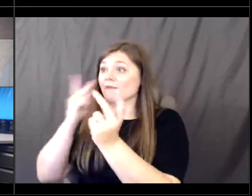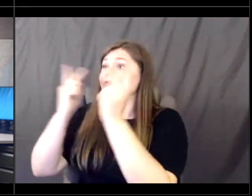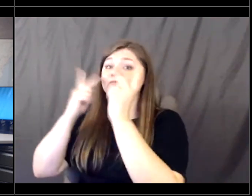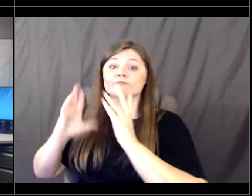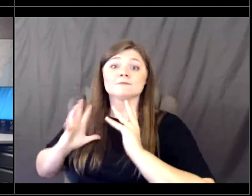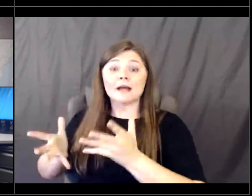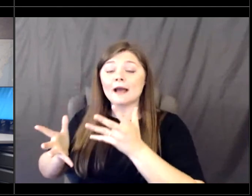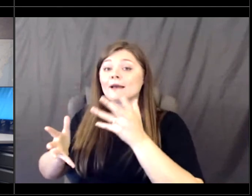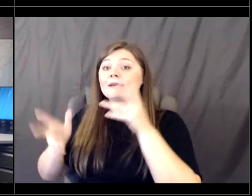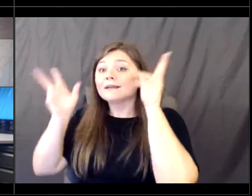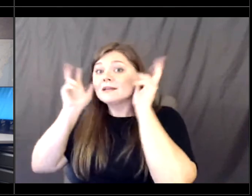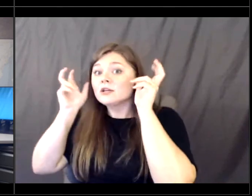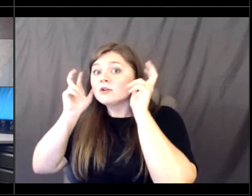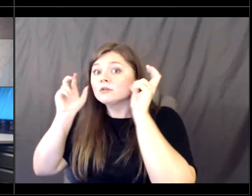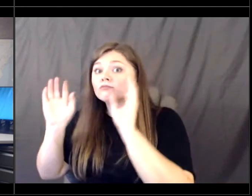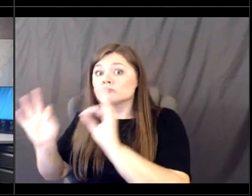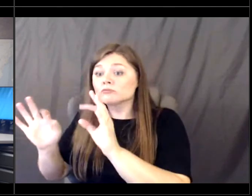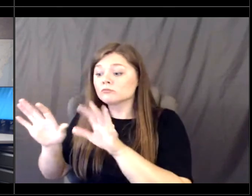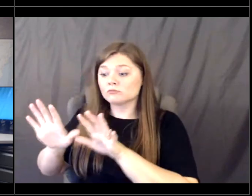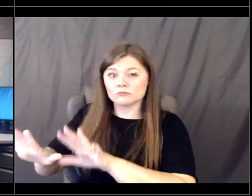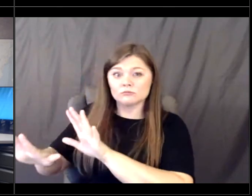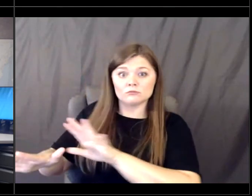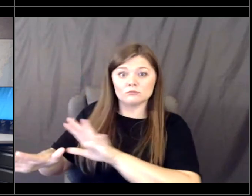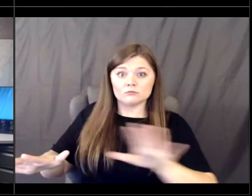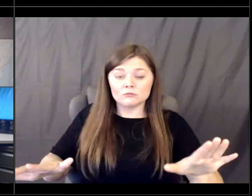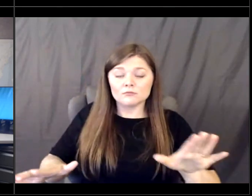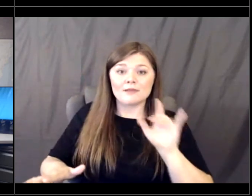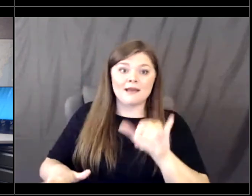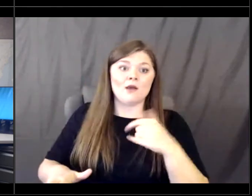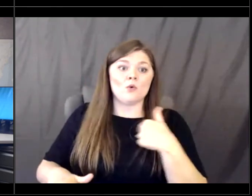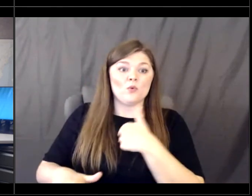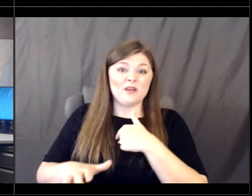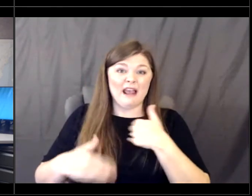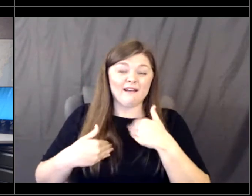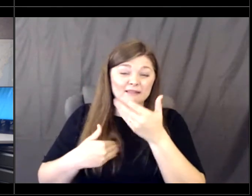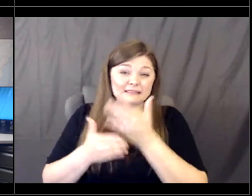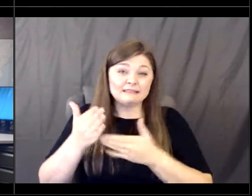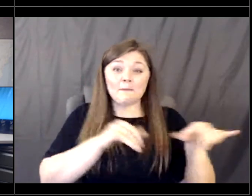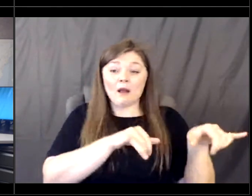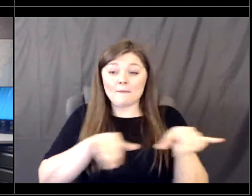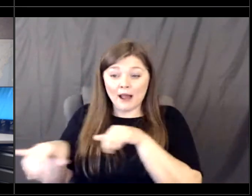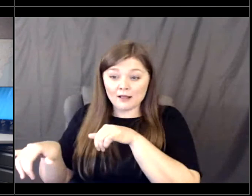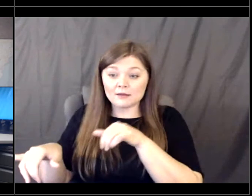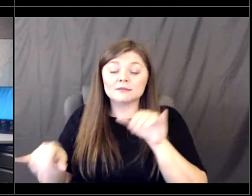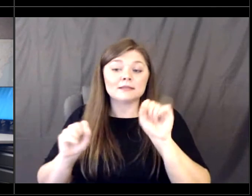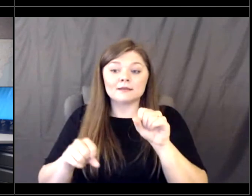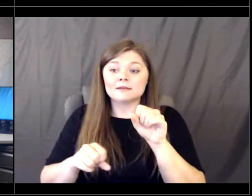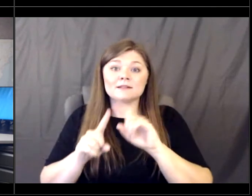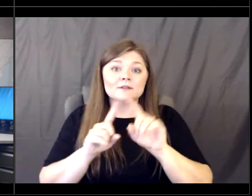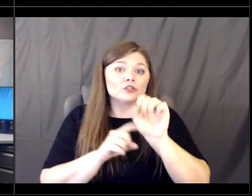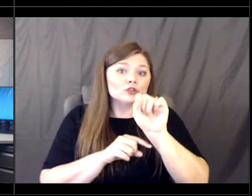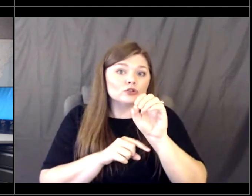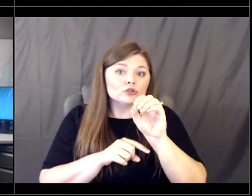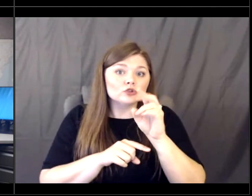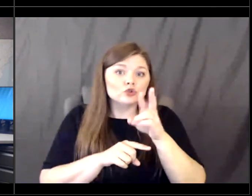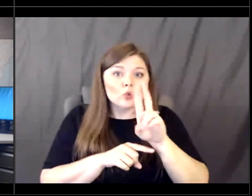you know, across the board. Like, for example, sources of information tend to be very